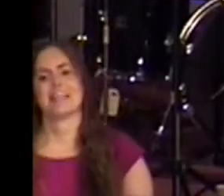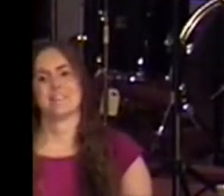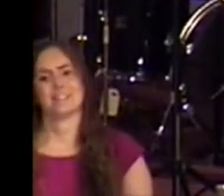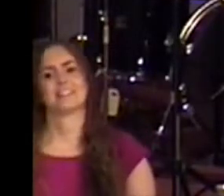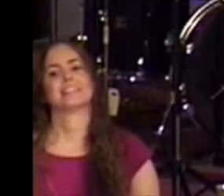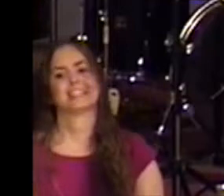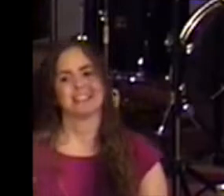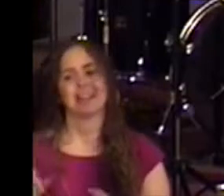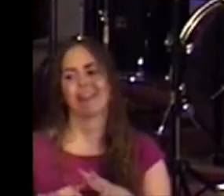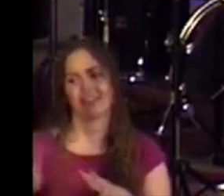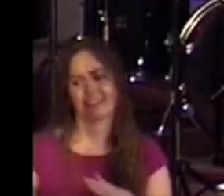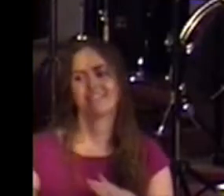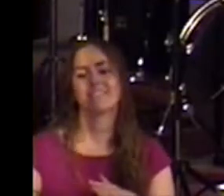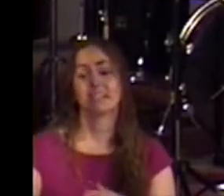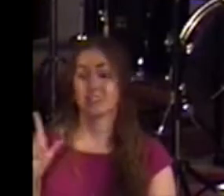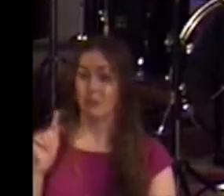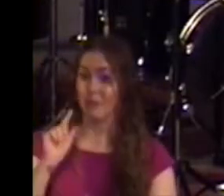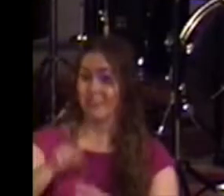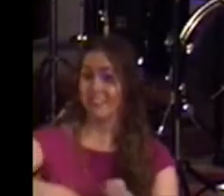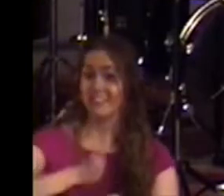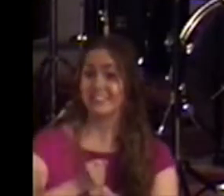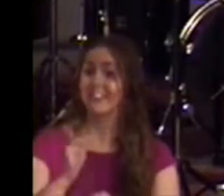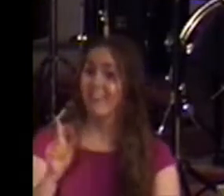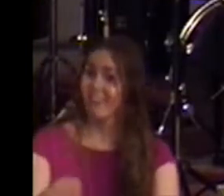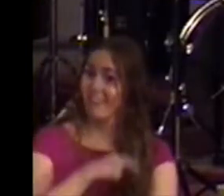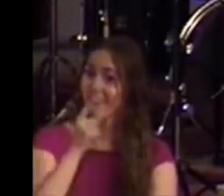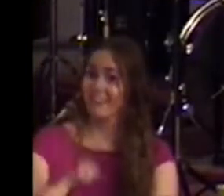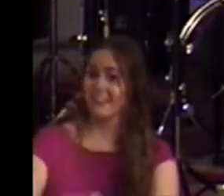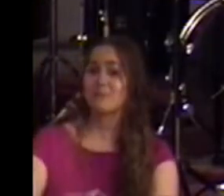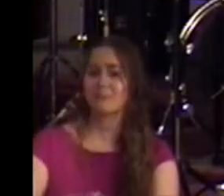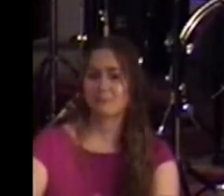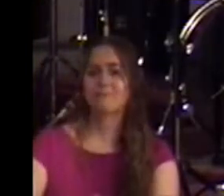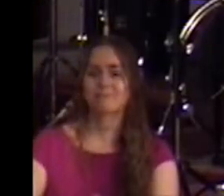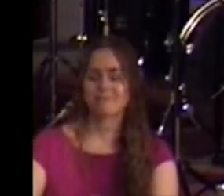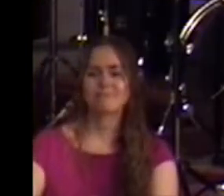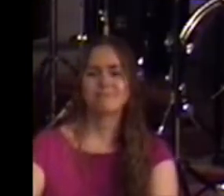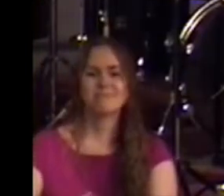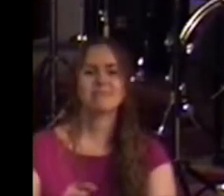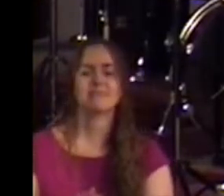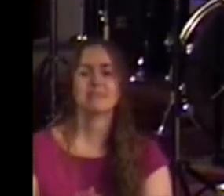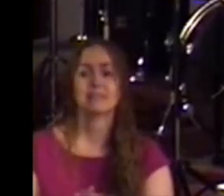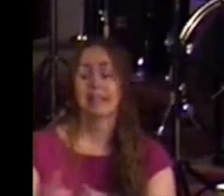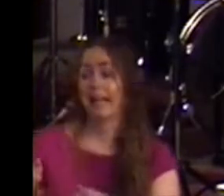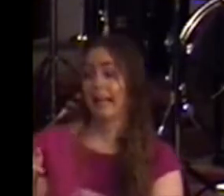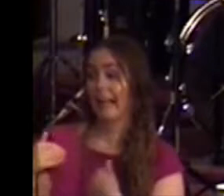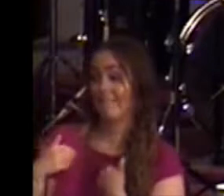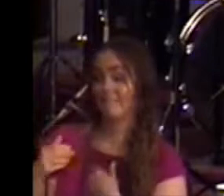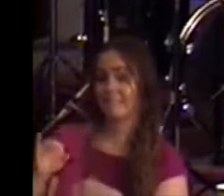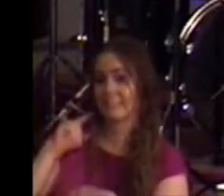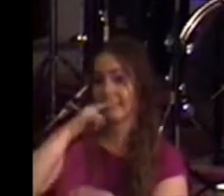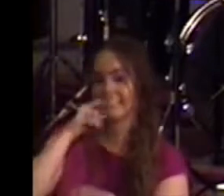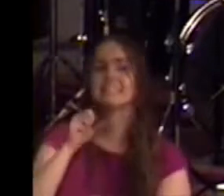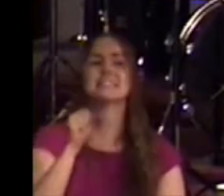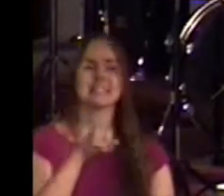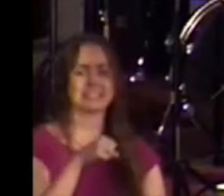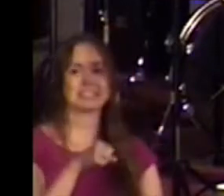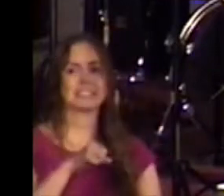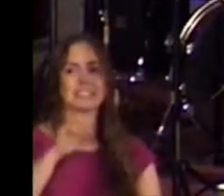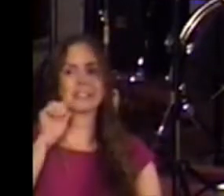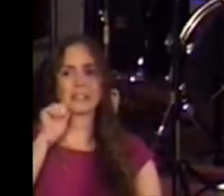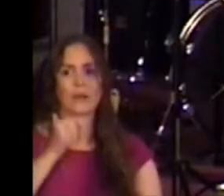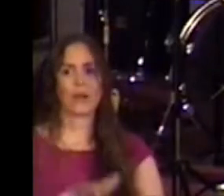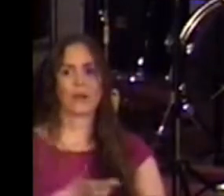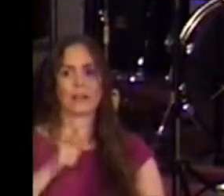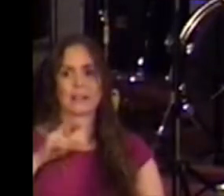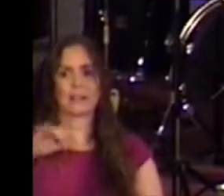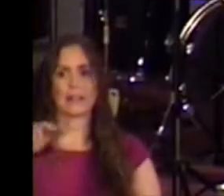97, yes. So 20 years. That's a long time. Yes, it is. Yeah, that's a really long time. Now, do you have any kids? Yes, I have one daughter, Lindsay. Some of you remember Lindsay.